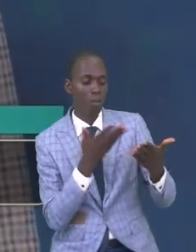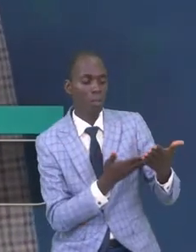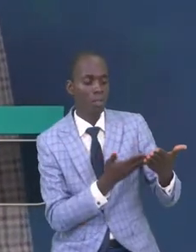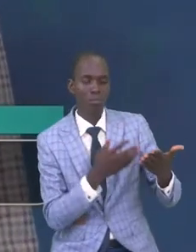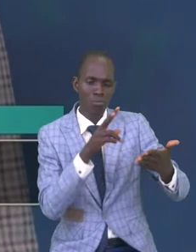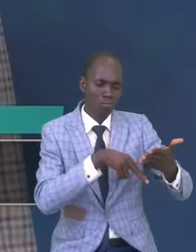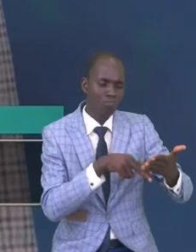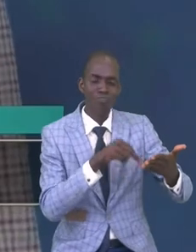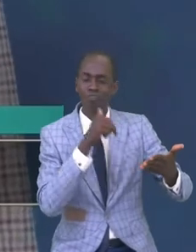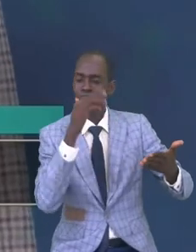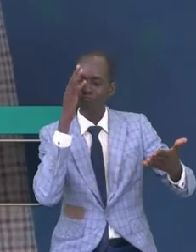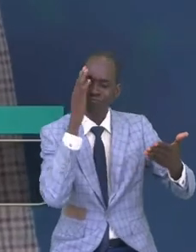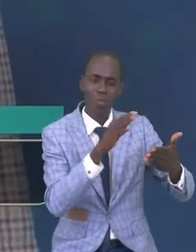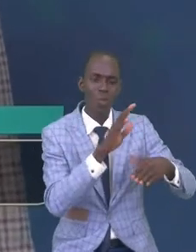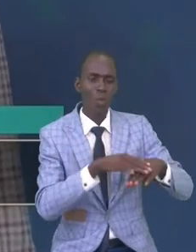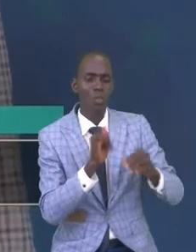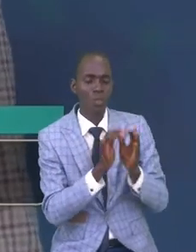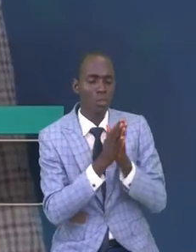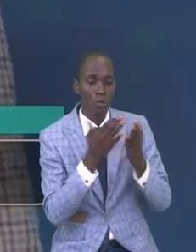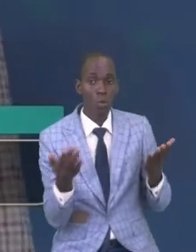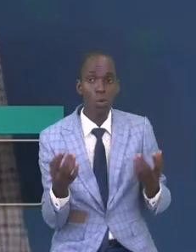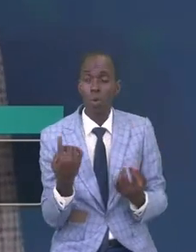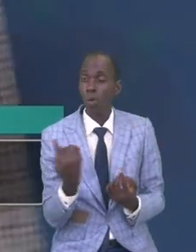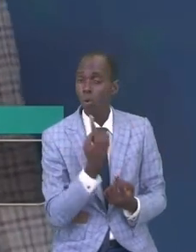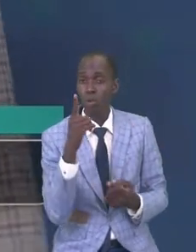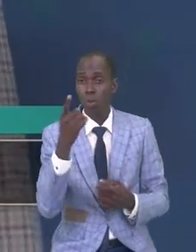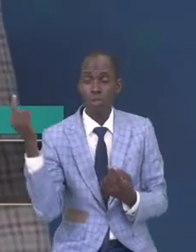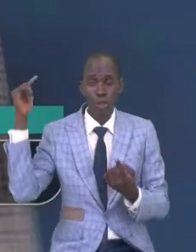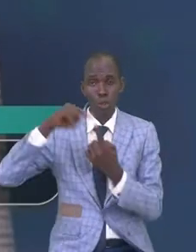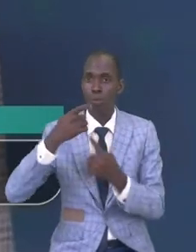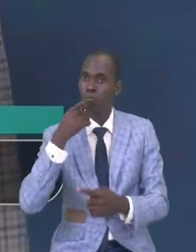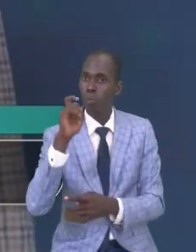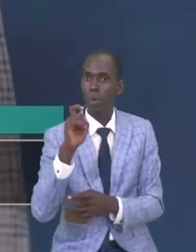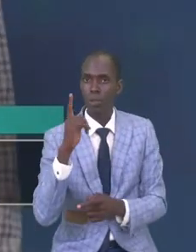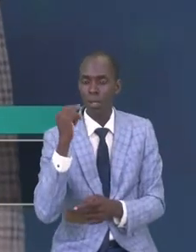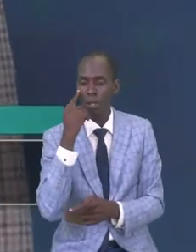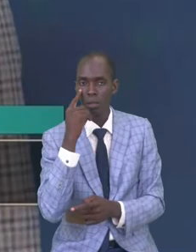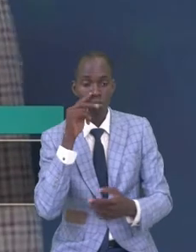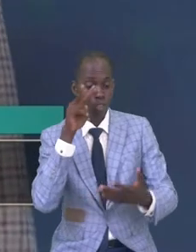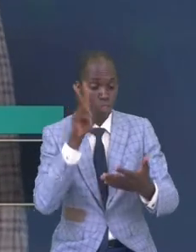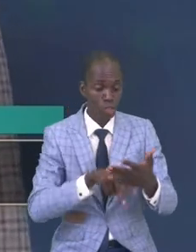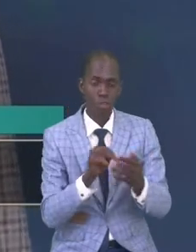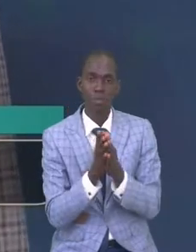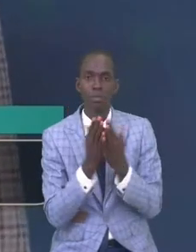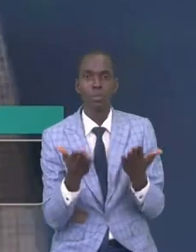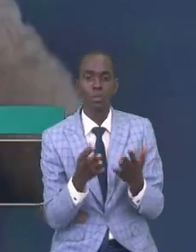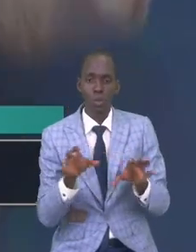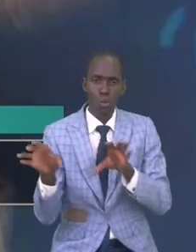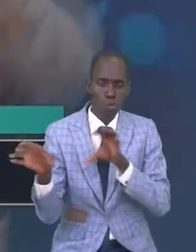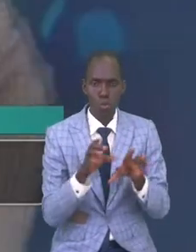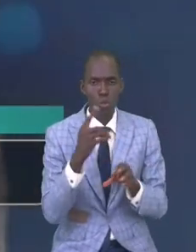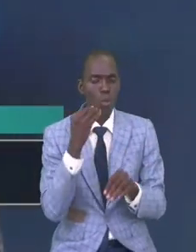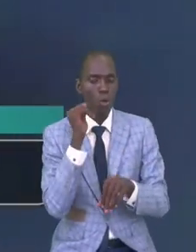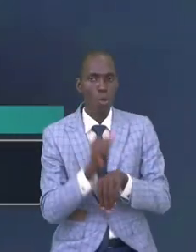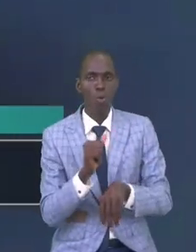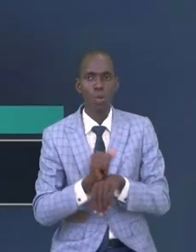books except you give the eyes the command. Read the books. do the assignment, get to